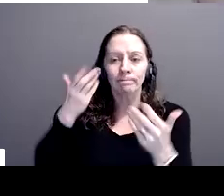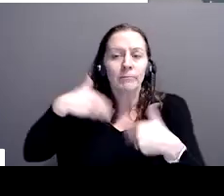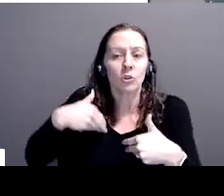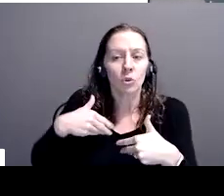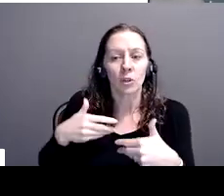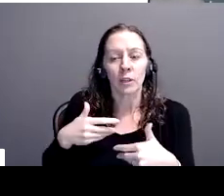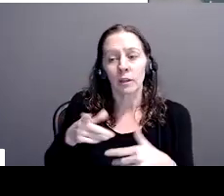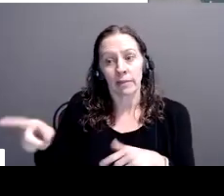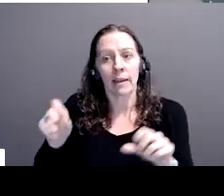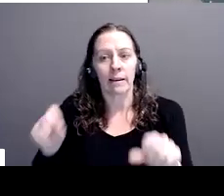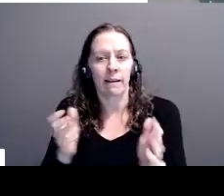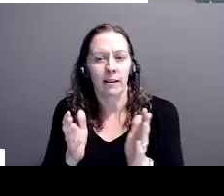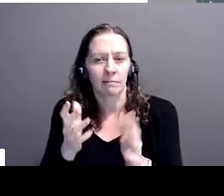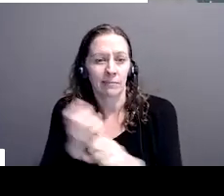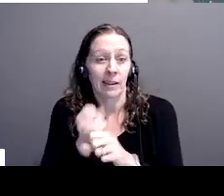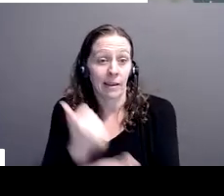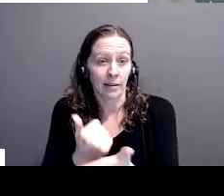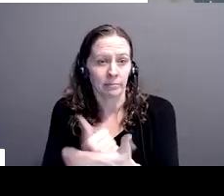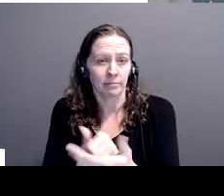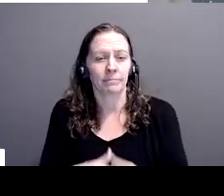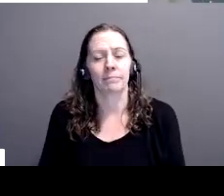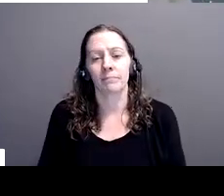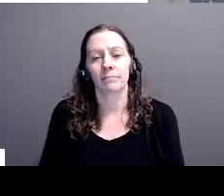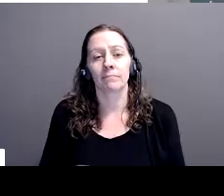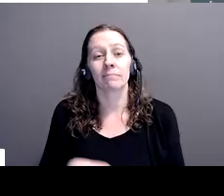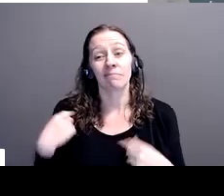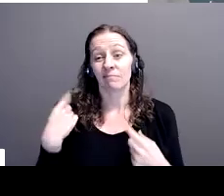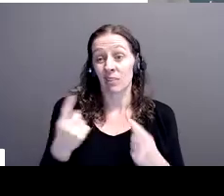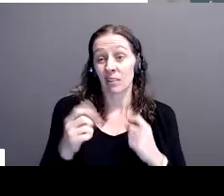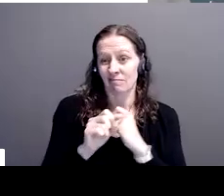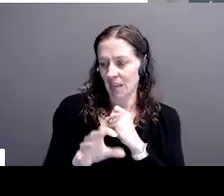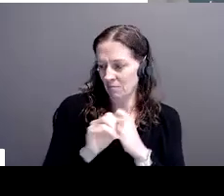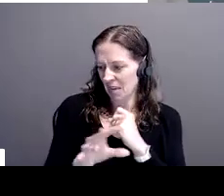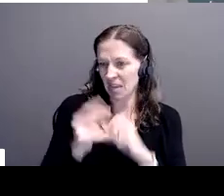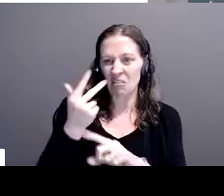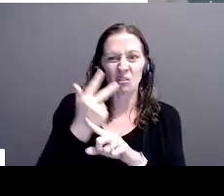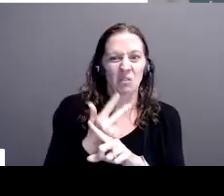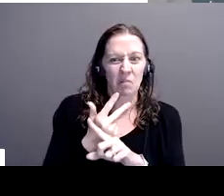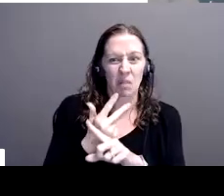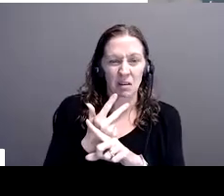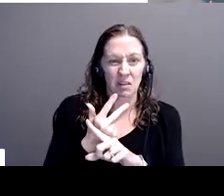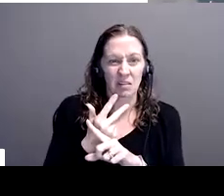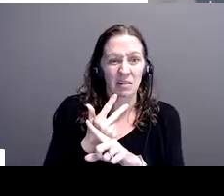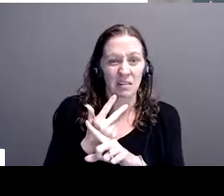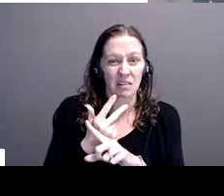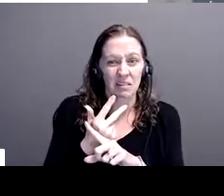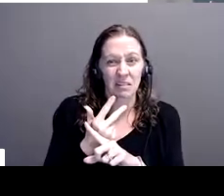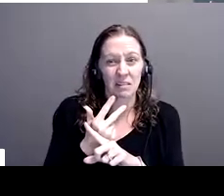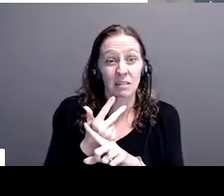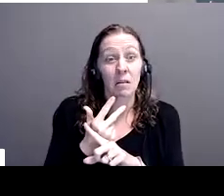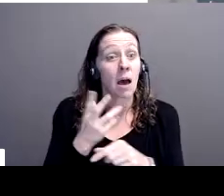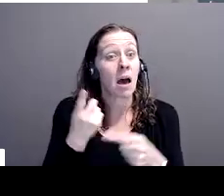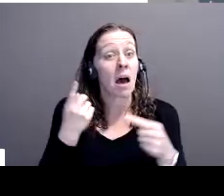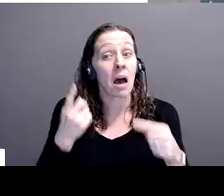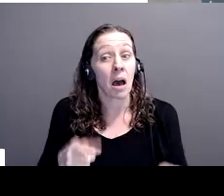Some of the outcomes, this has only been really 3 months that we've been doing this campaign, but we've had